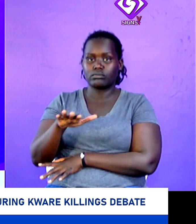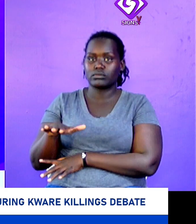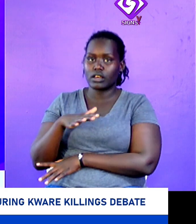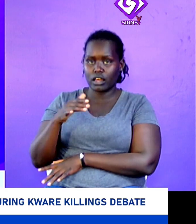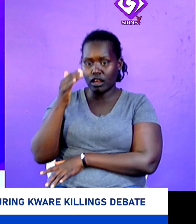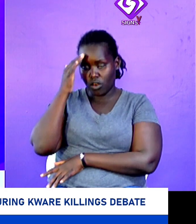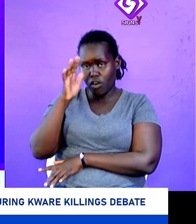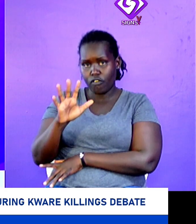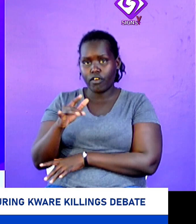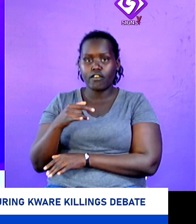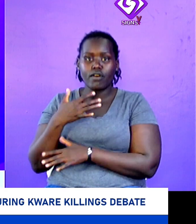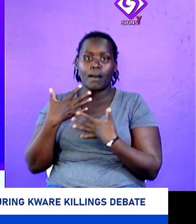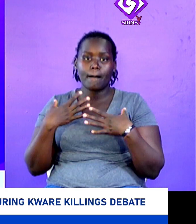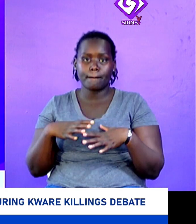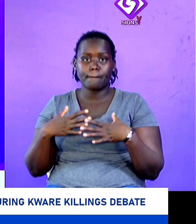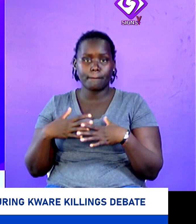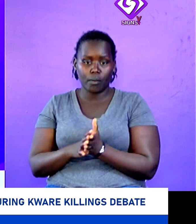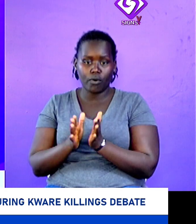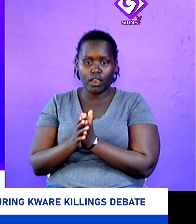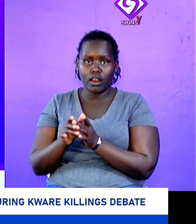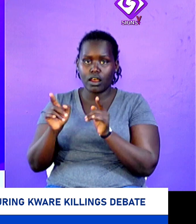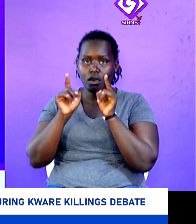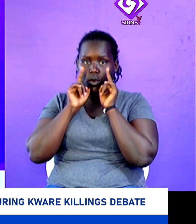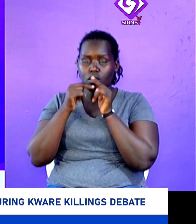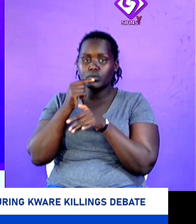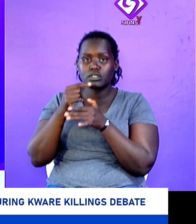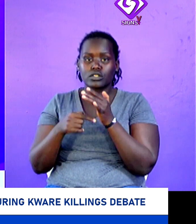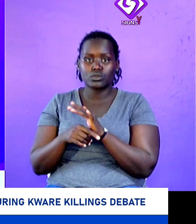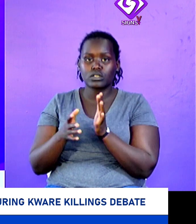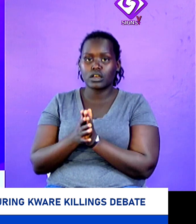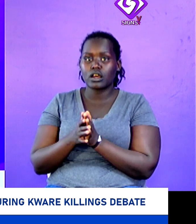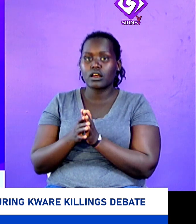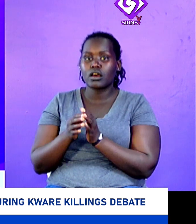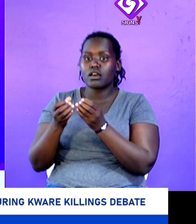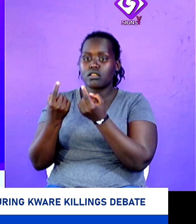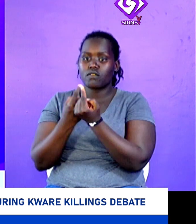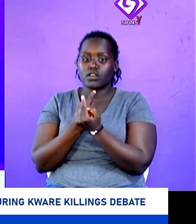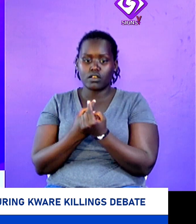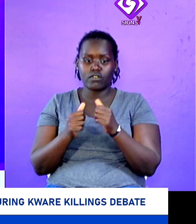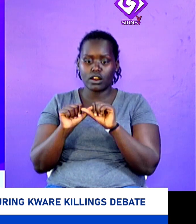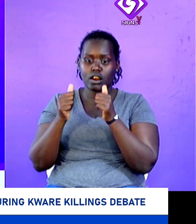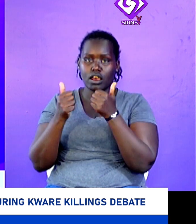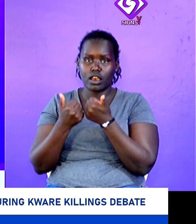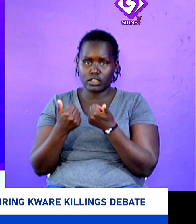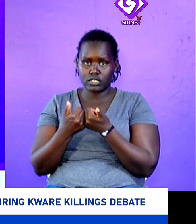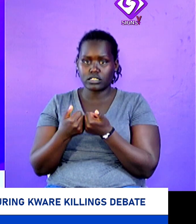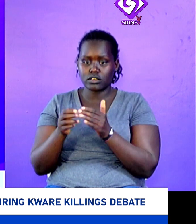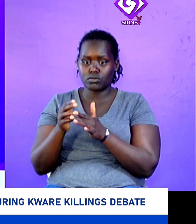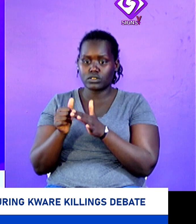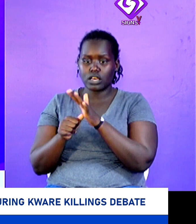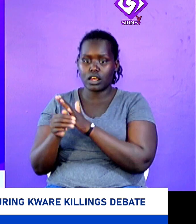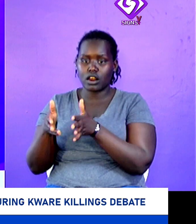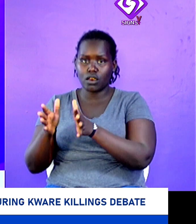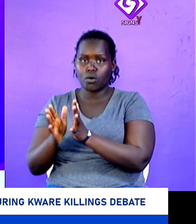5 victims, and Murkomen said a multi-agency operation was underway to apprehend